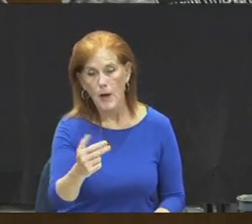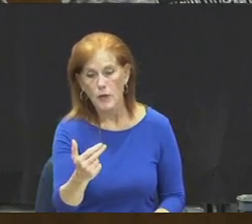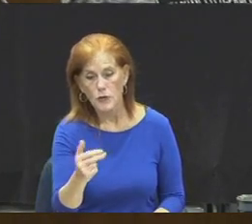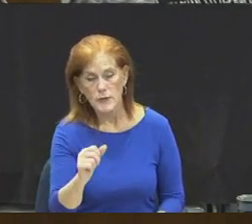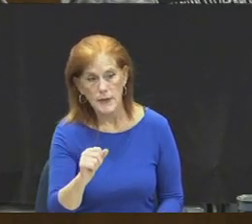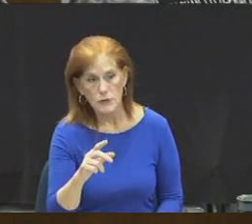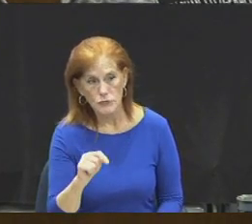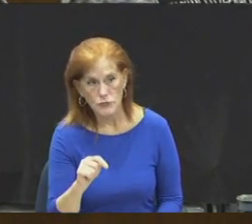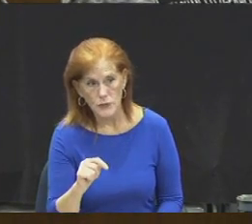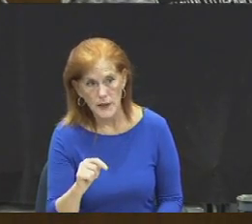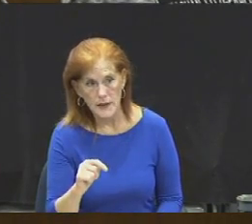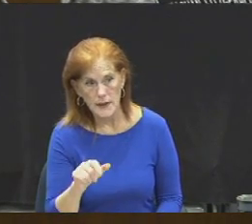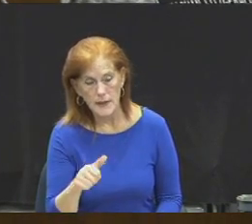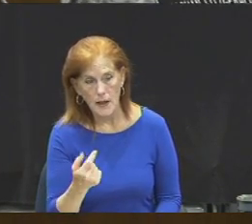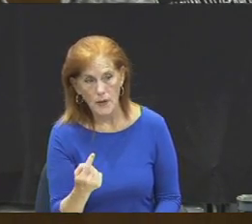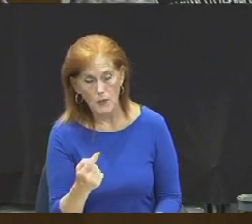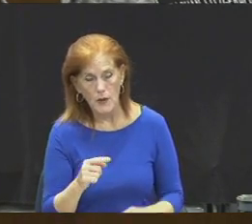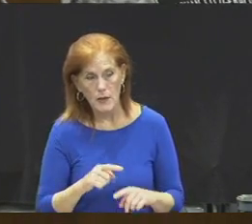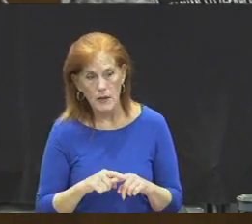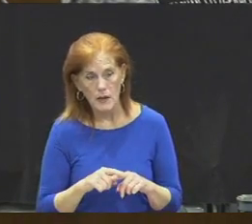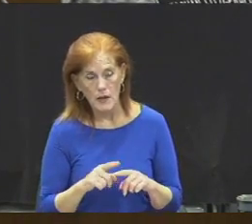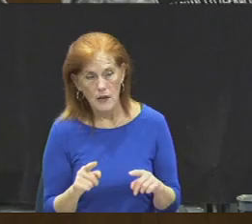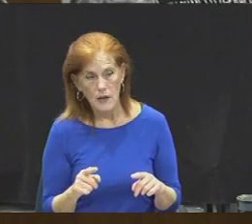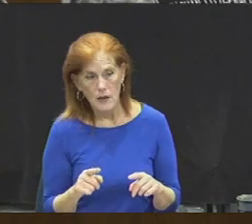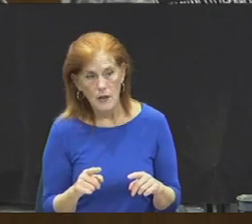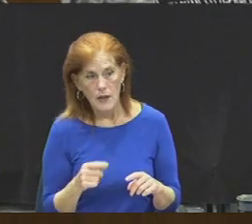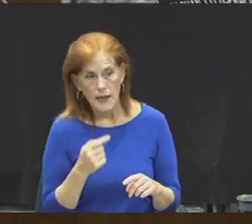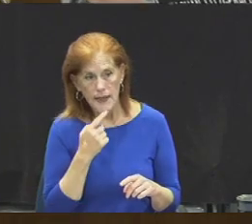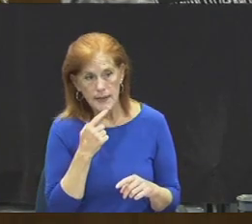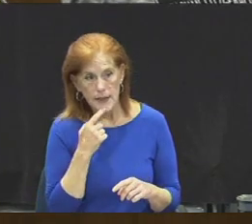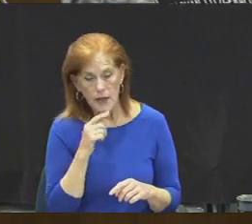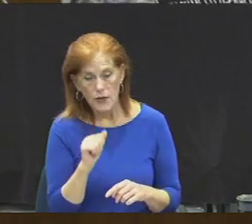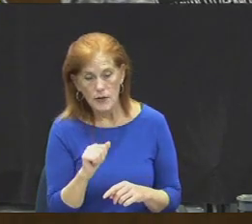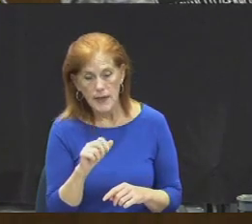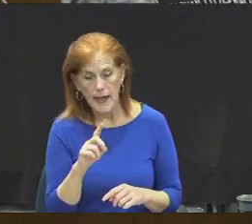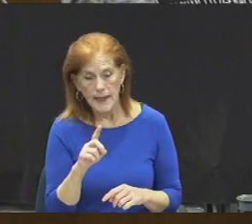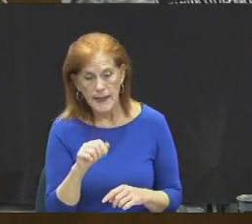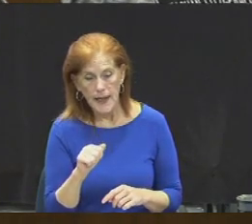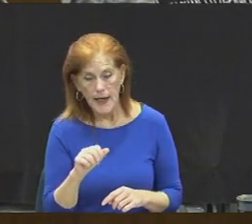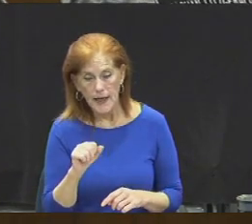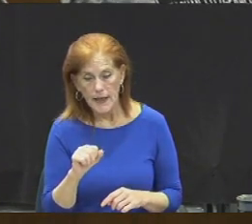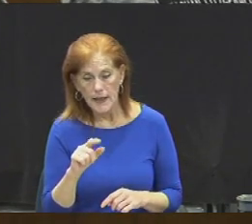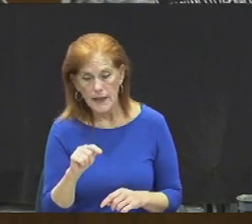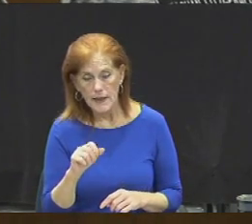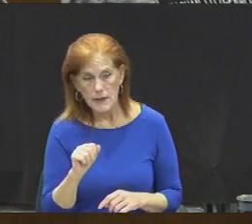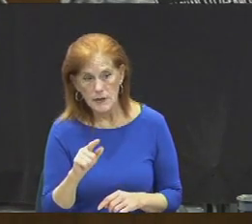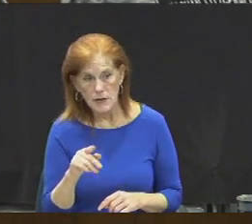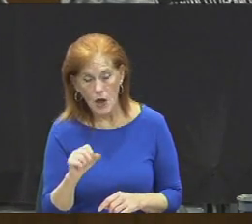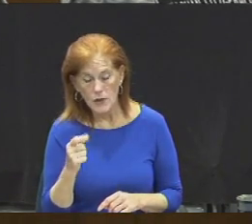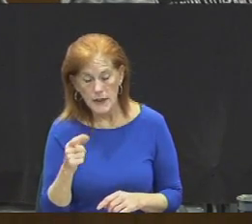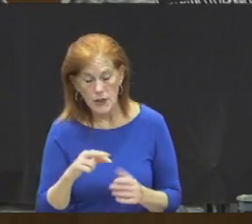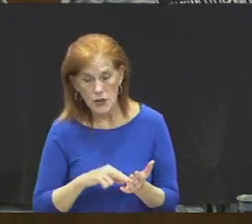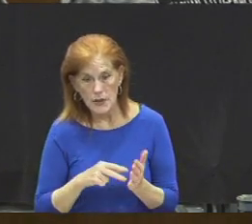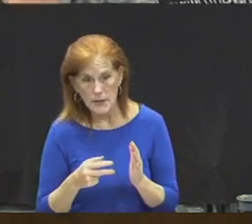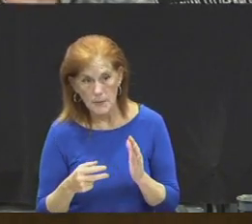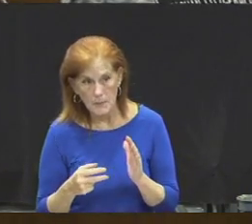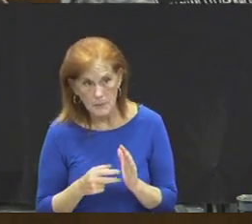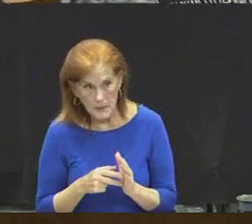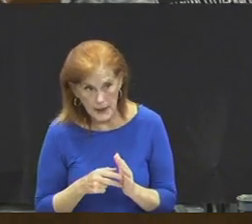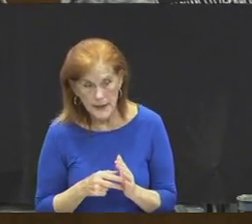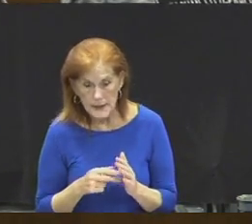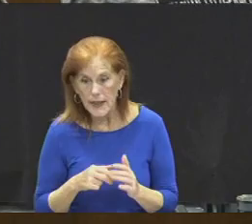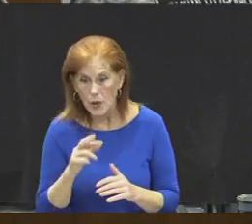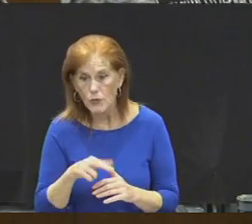is the other one. But when he was saying there were ADA stalls, he just means that within a bank